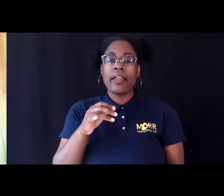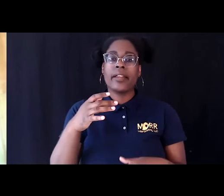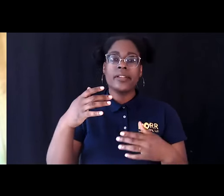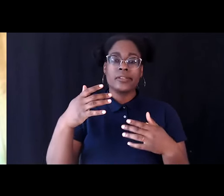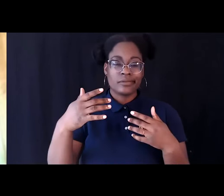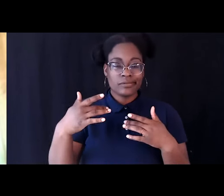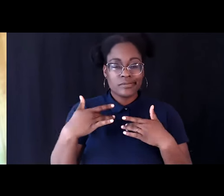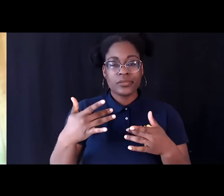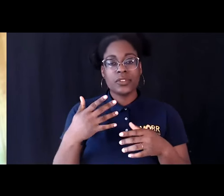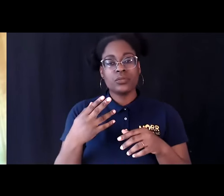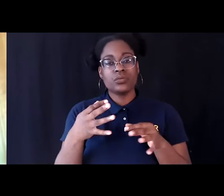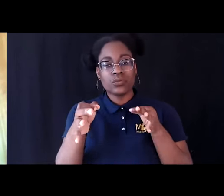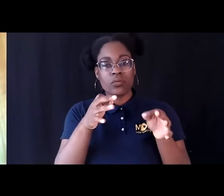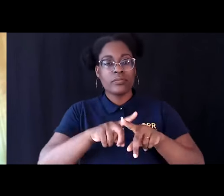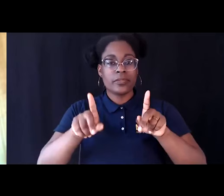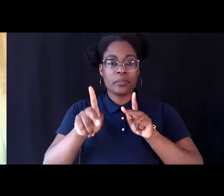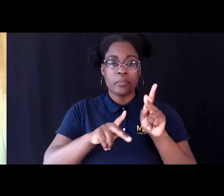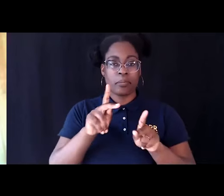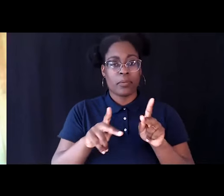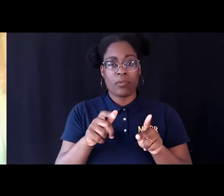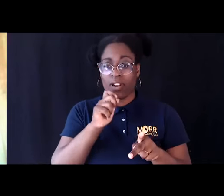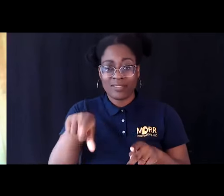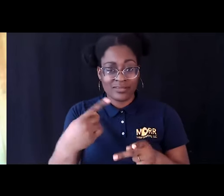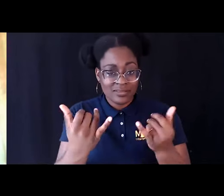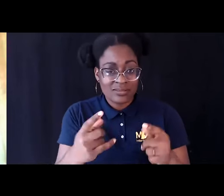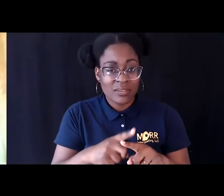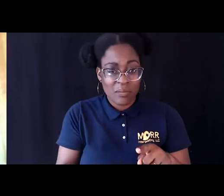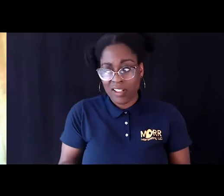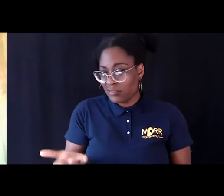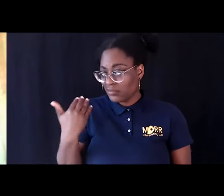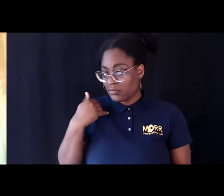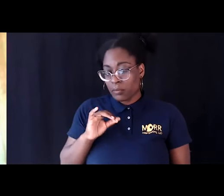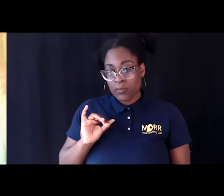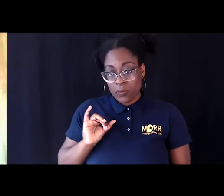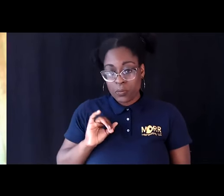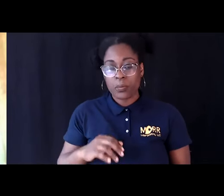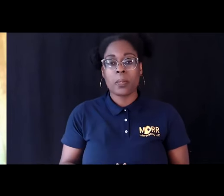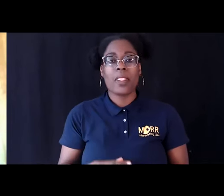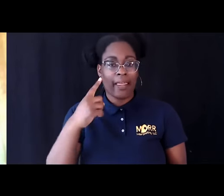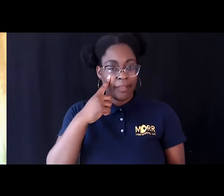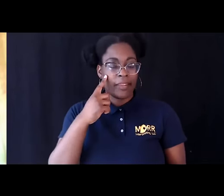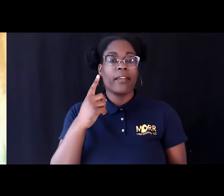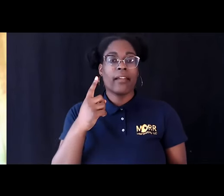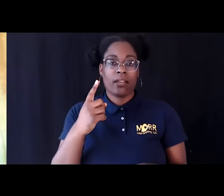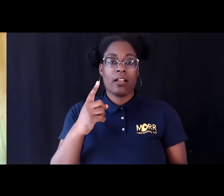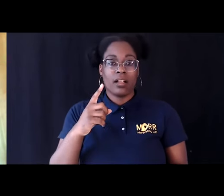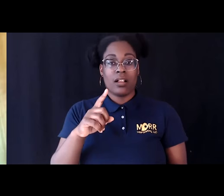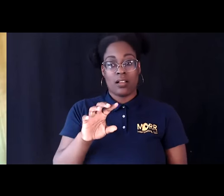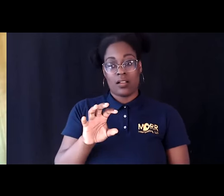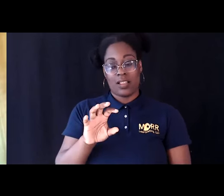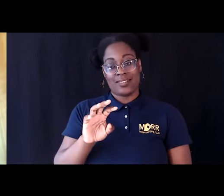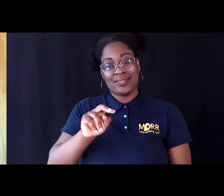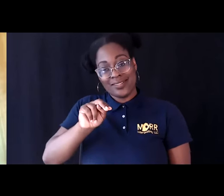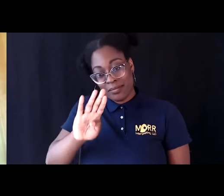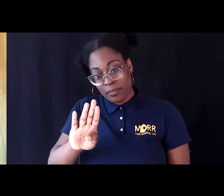people through time. I do believe there is a such thing as non-binary masculine energy and non-binary feminine energy, but it sounds like